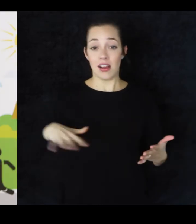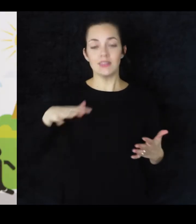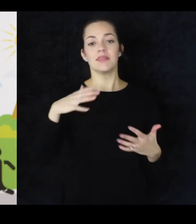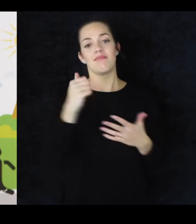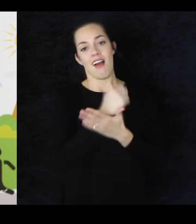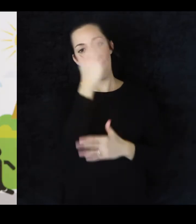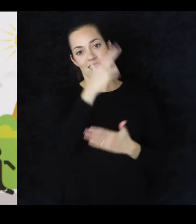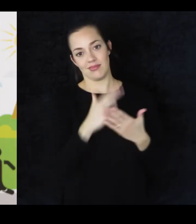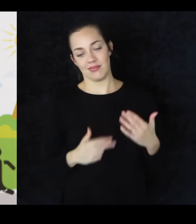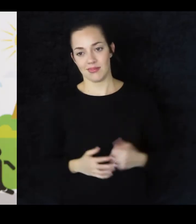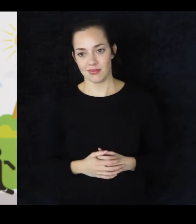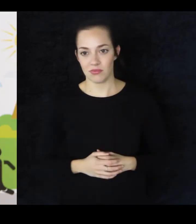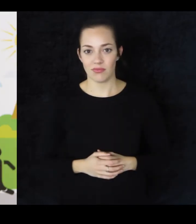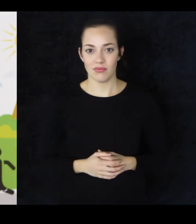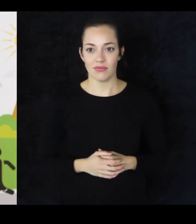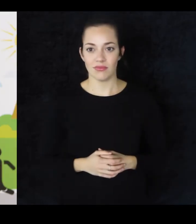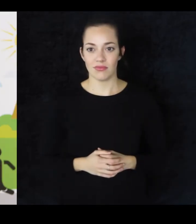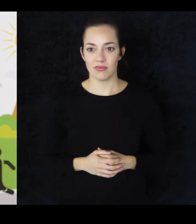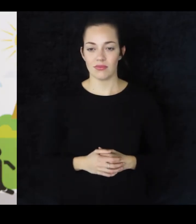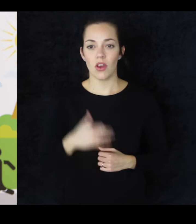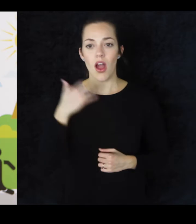I take in cats.